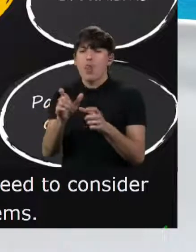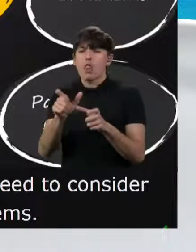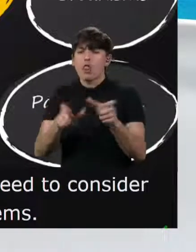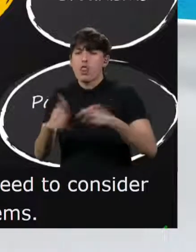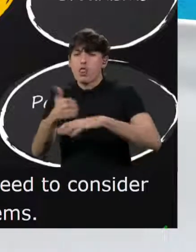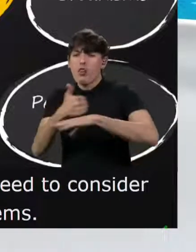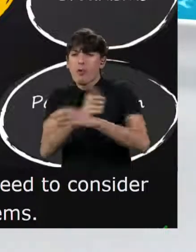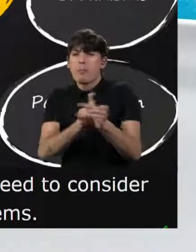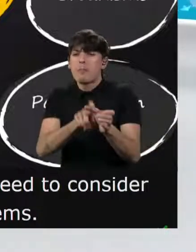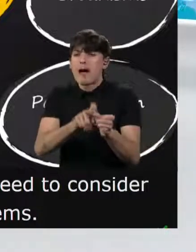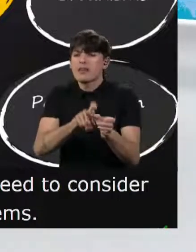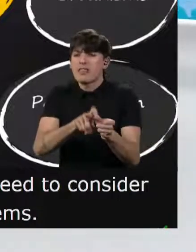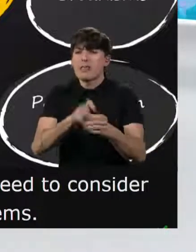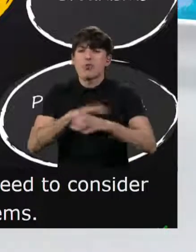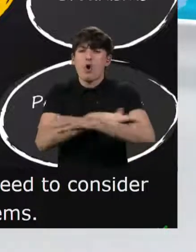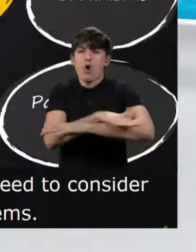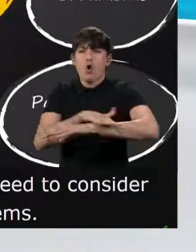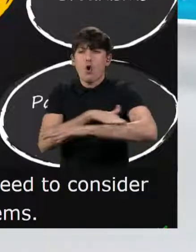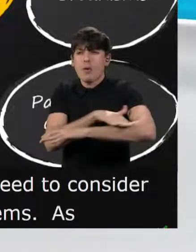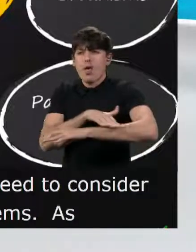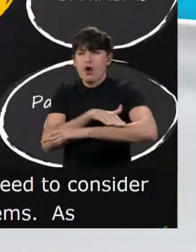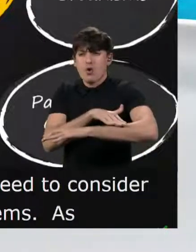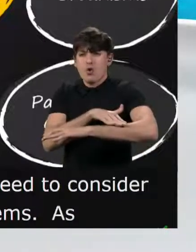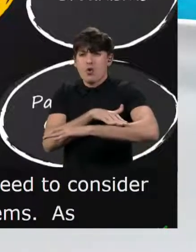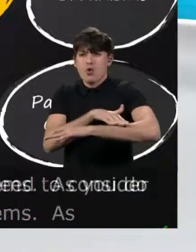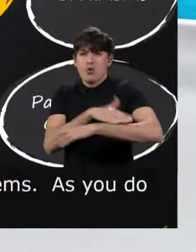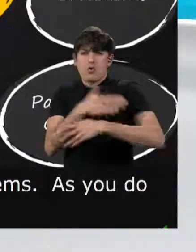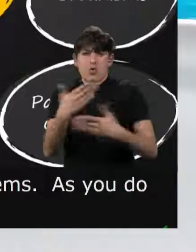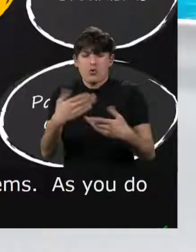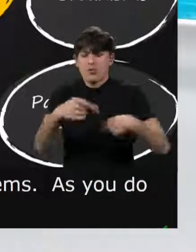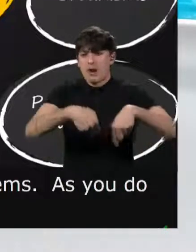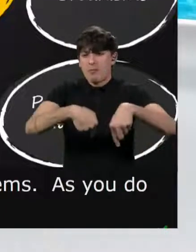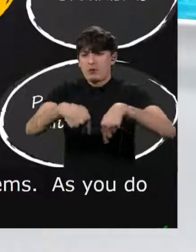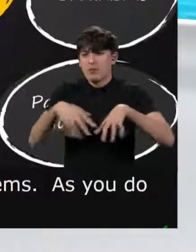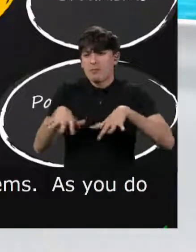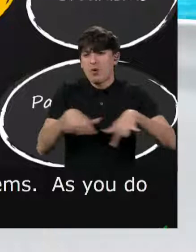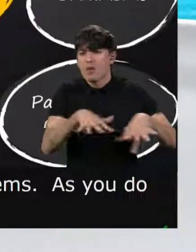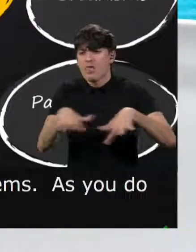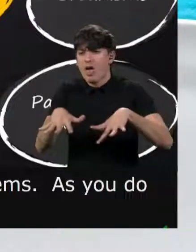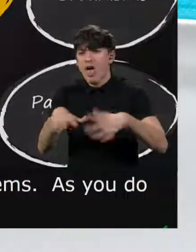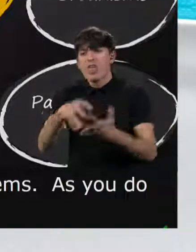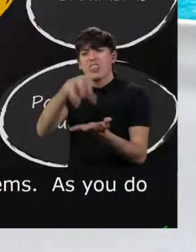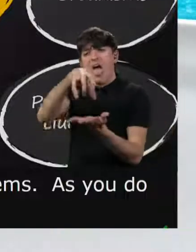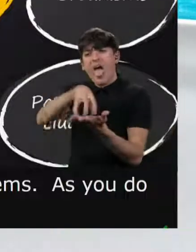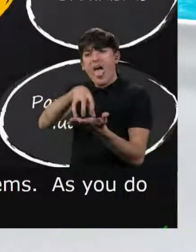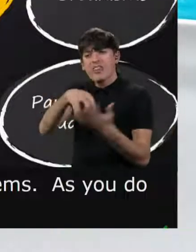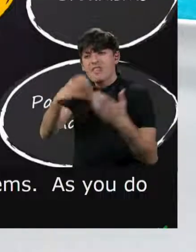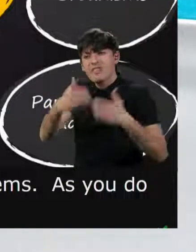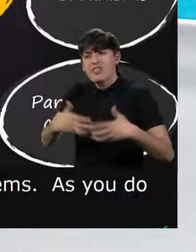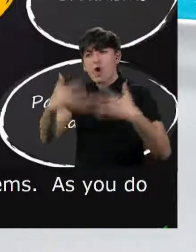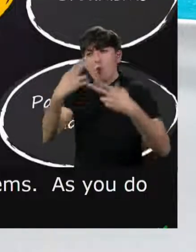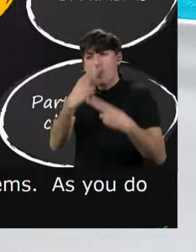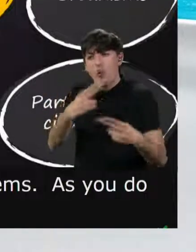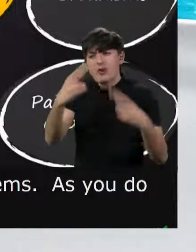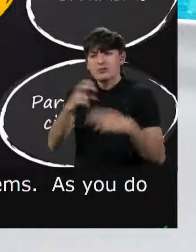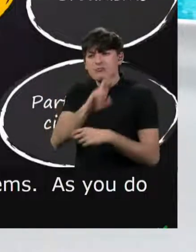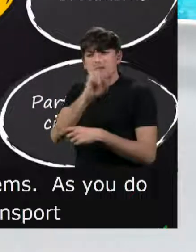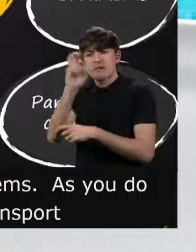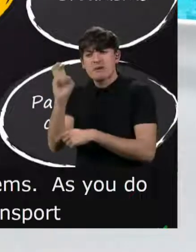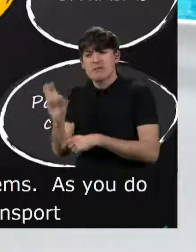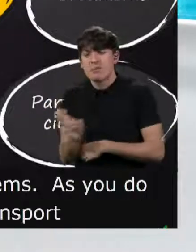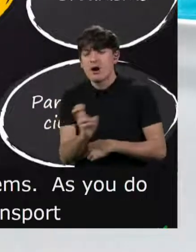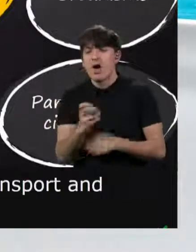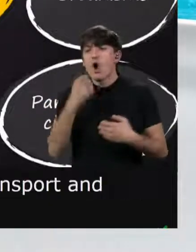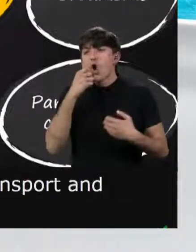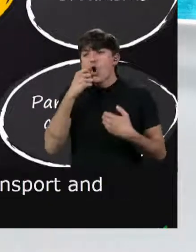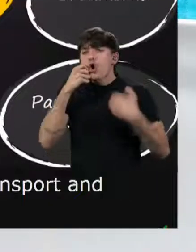lodging, urban planning, public buildings, transport and mobility, of course.